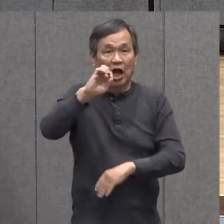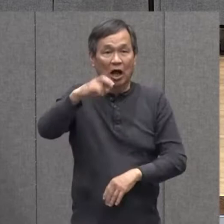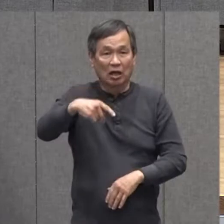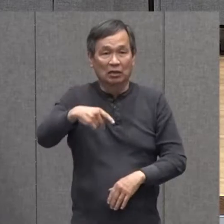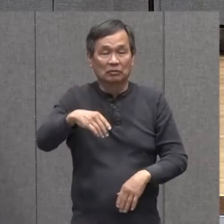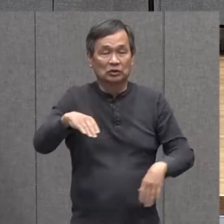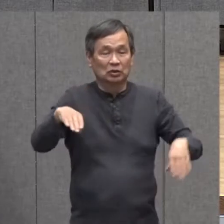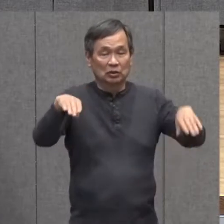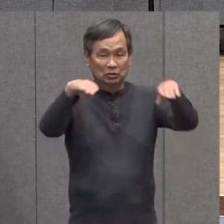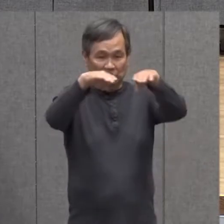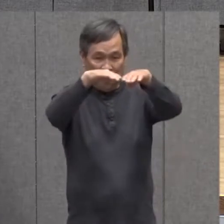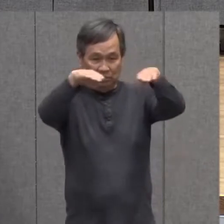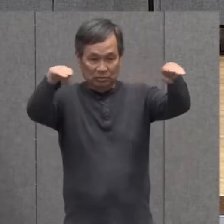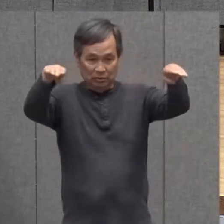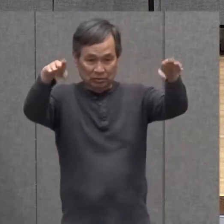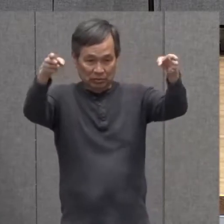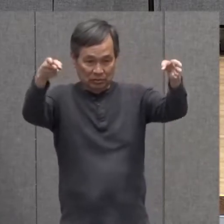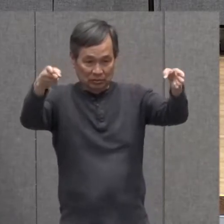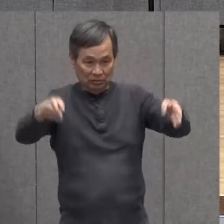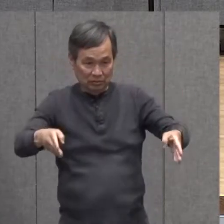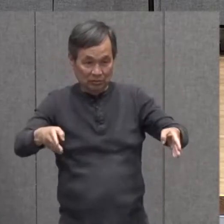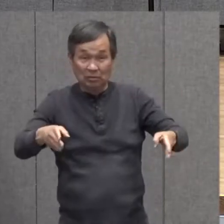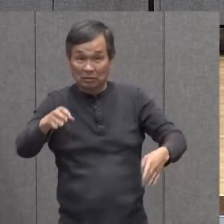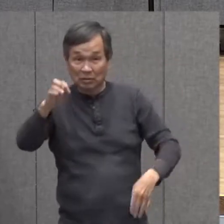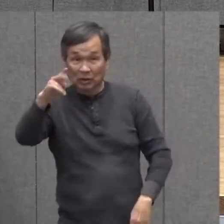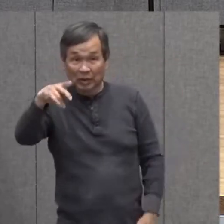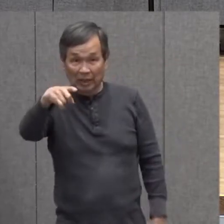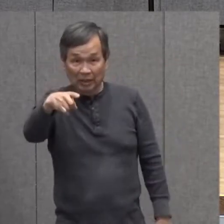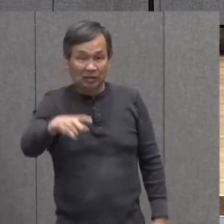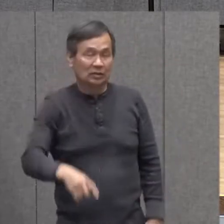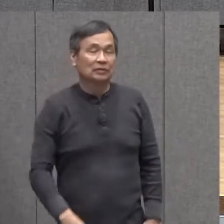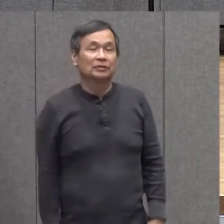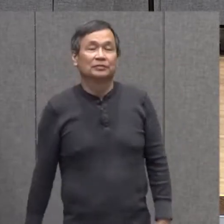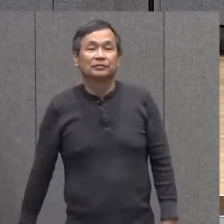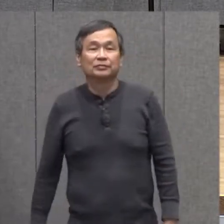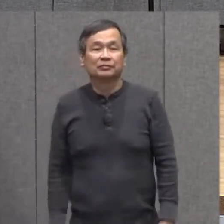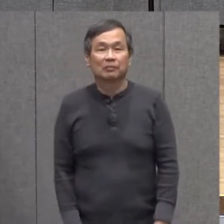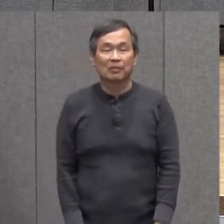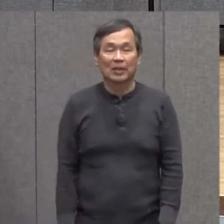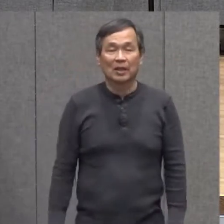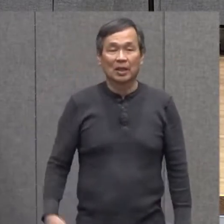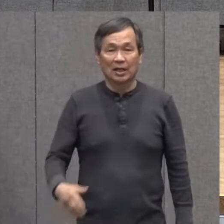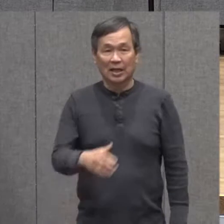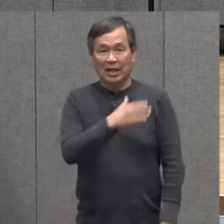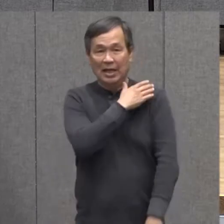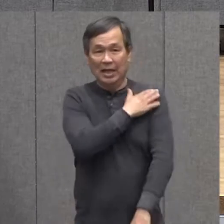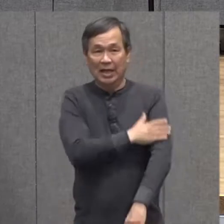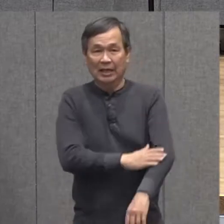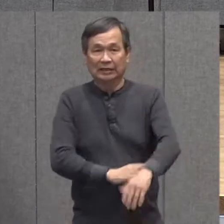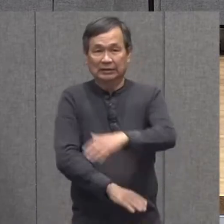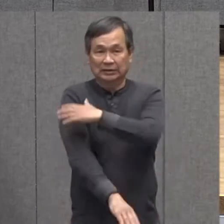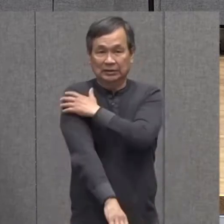gonna come up onto all 4s. So you're gonna have your hands right underneath your